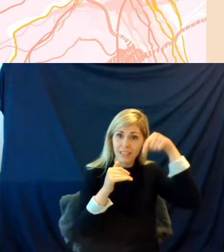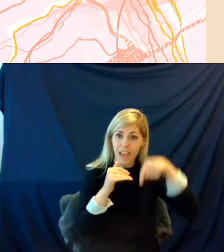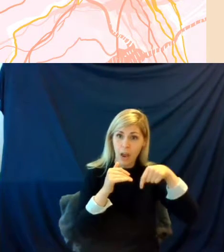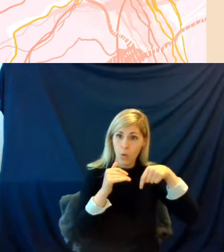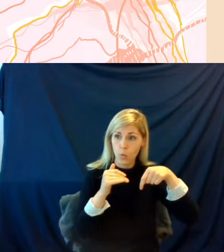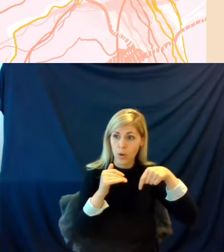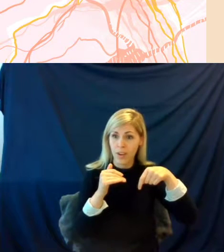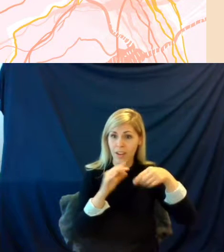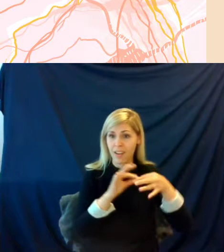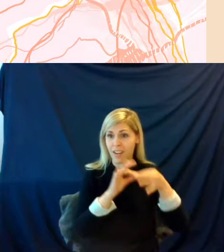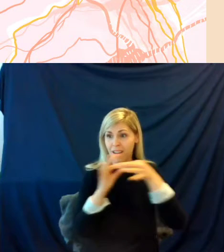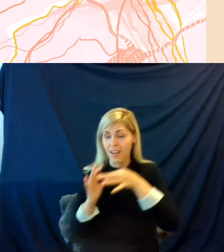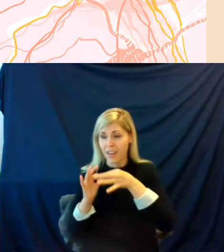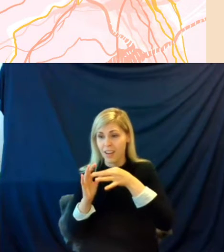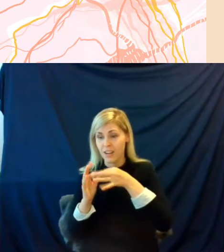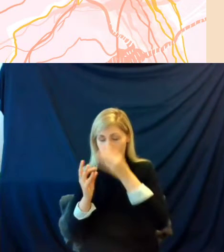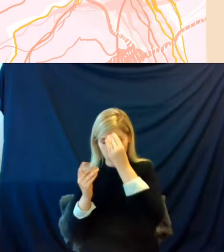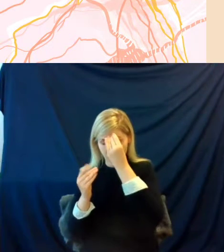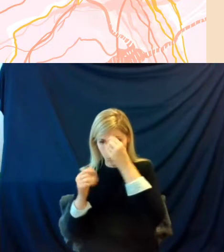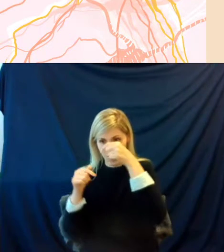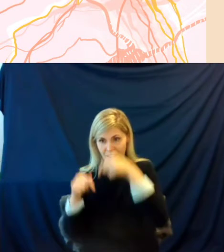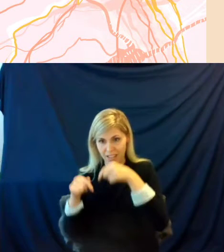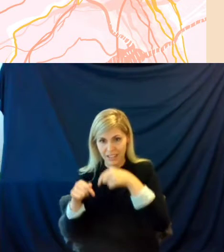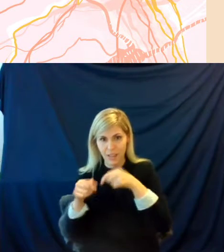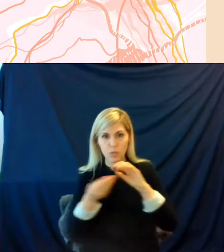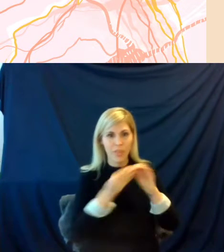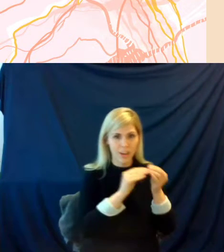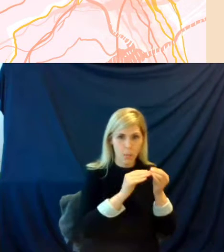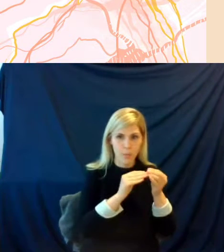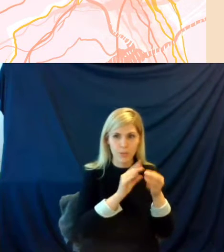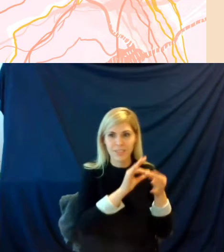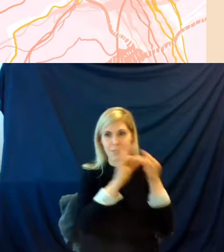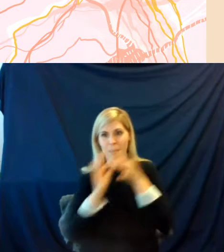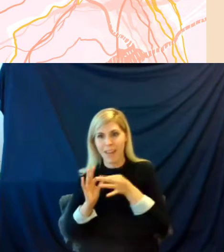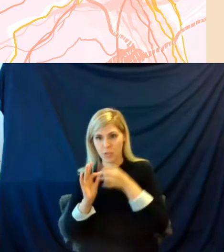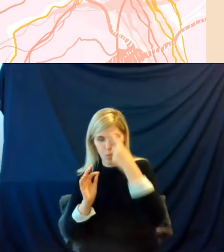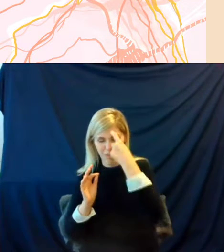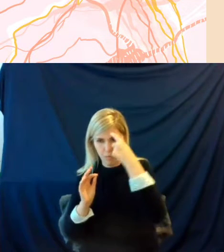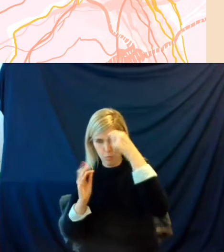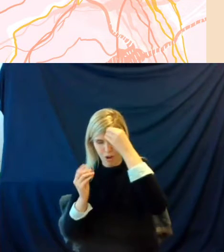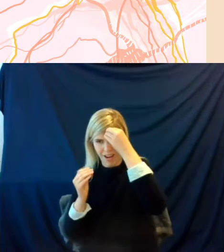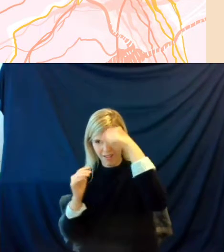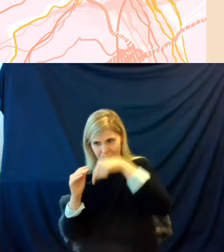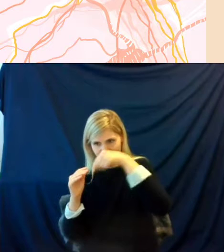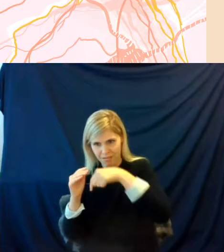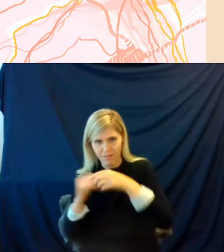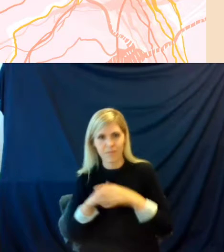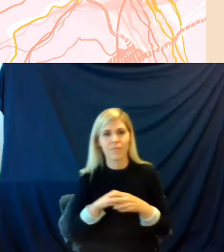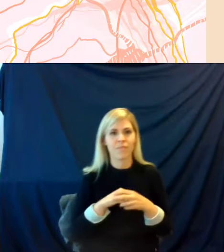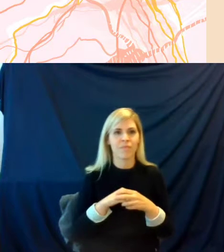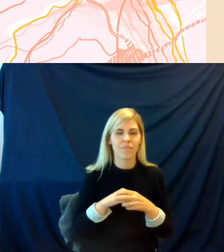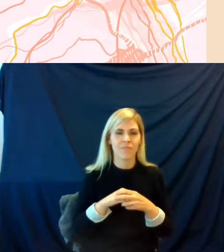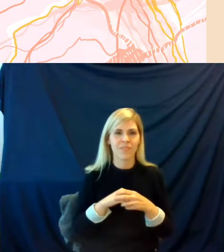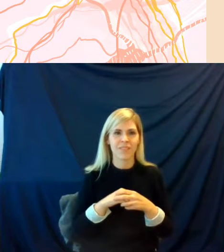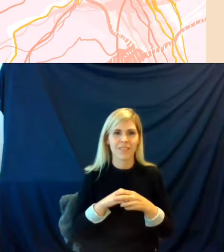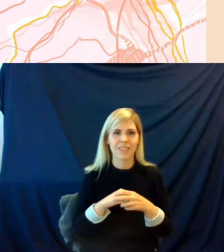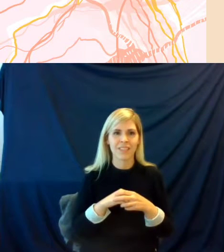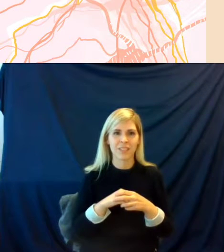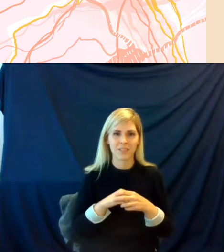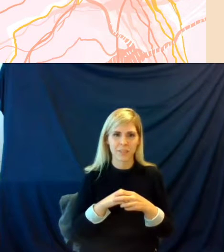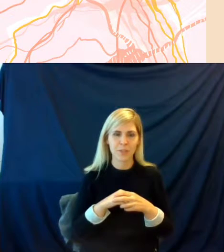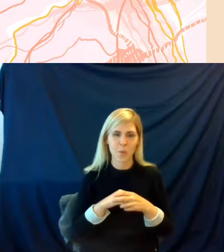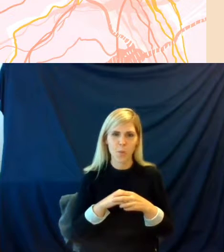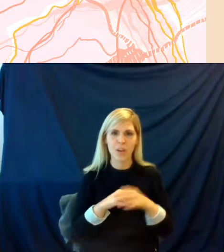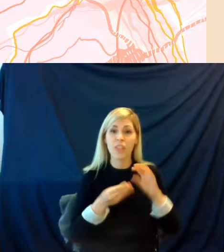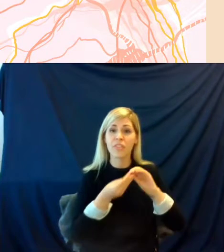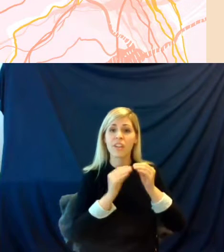with the idea of thinking down. So just to reiterate, we were able to correlate, these numbers, which are thinking